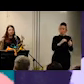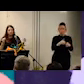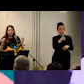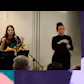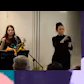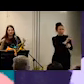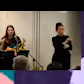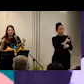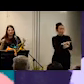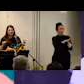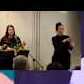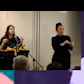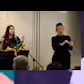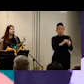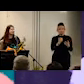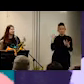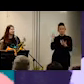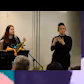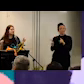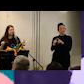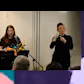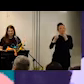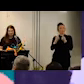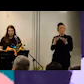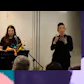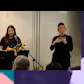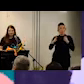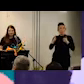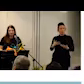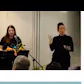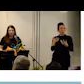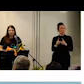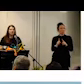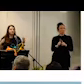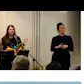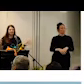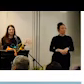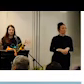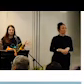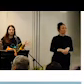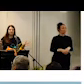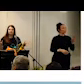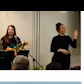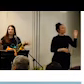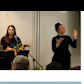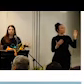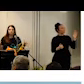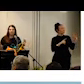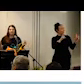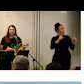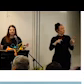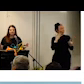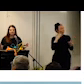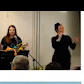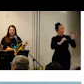hope you see why we use these small little guys to make big steps in understanding autism. So I pulled together some images when I